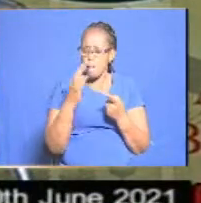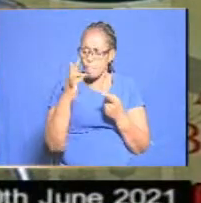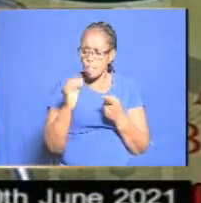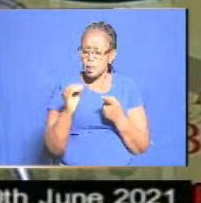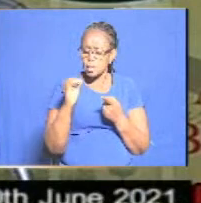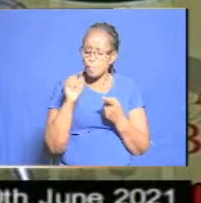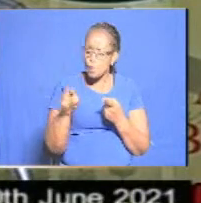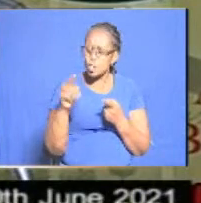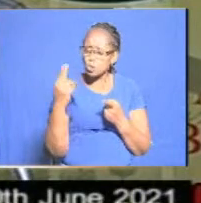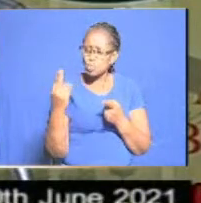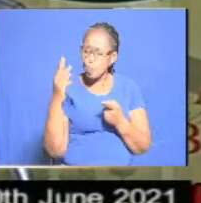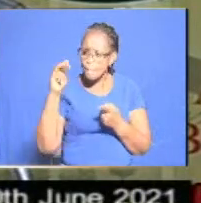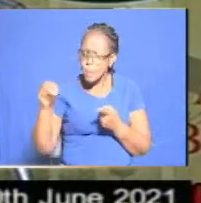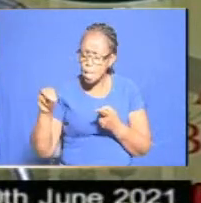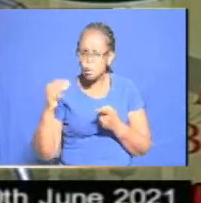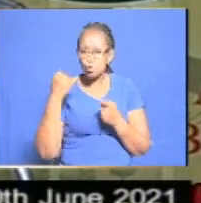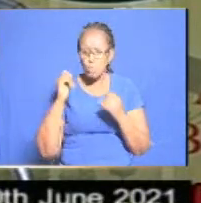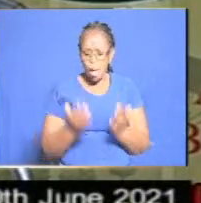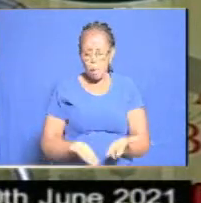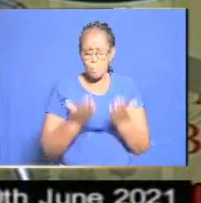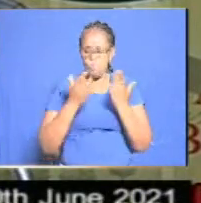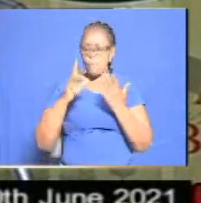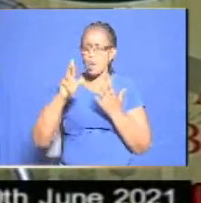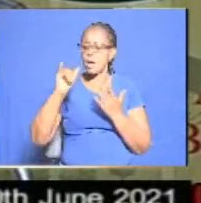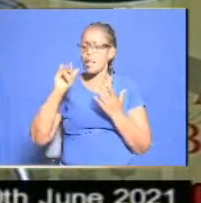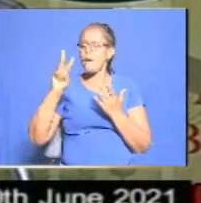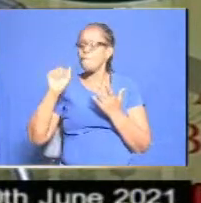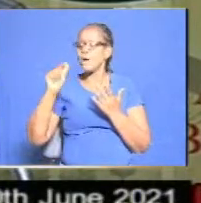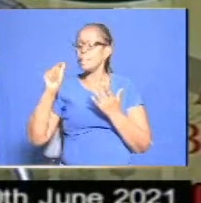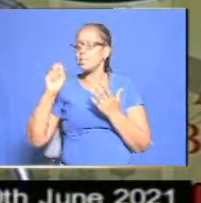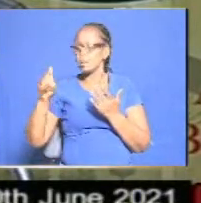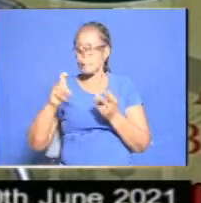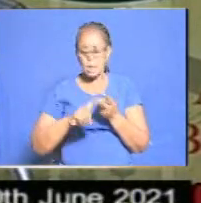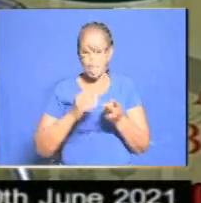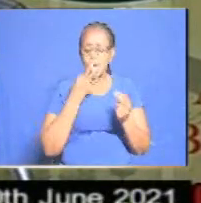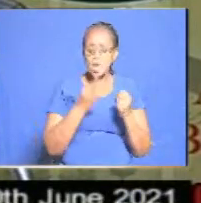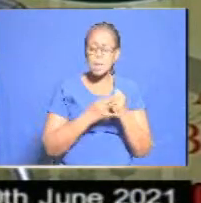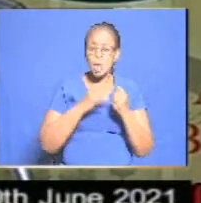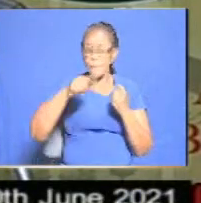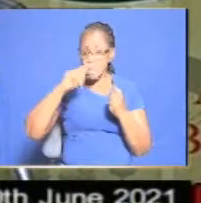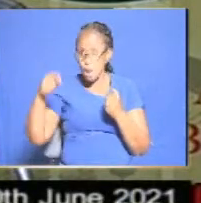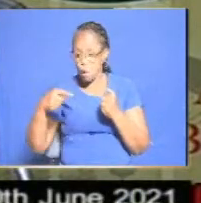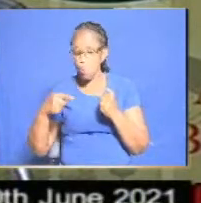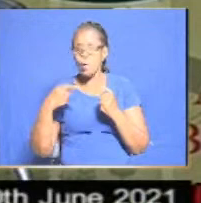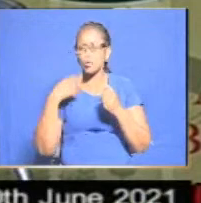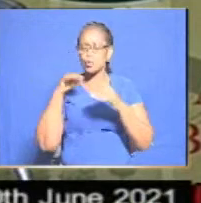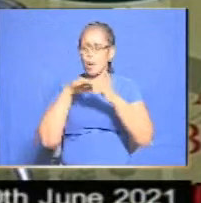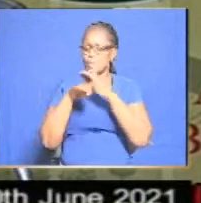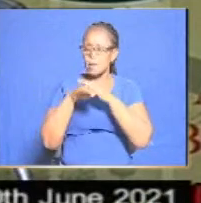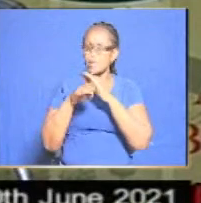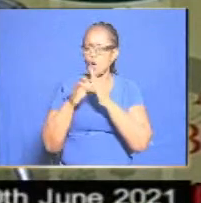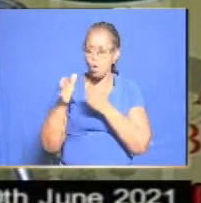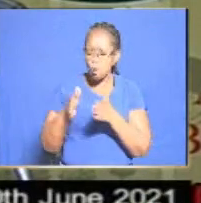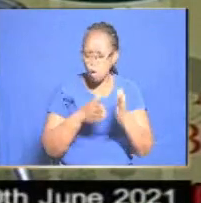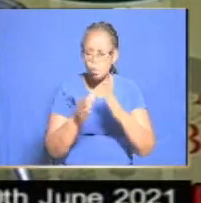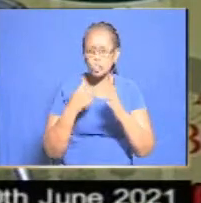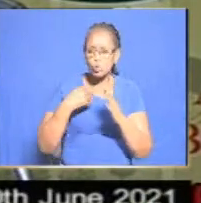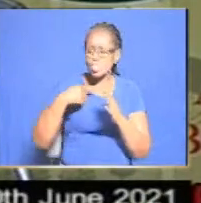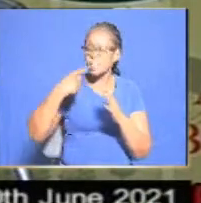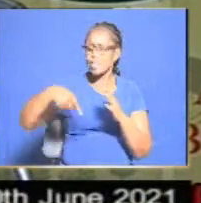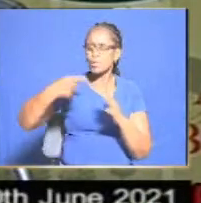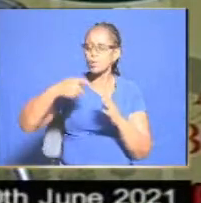₱130.2 million for the modernization of Rivertex, ₱800 million for access roads to industrial park